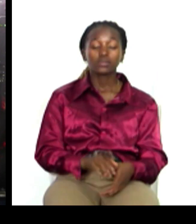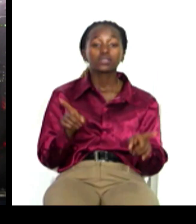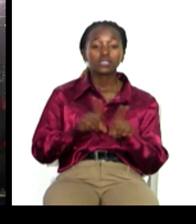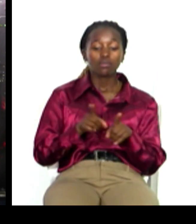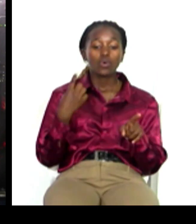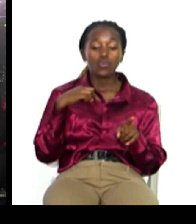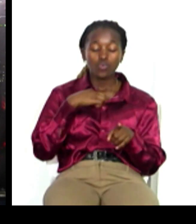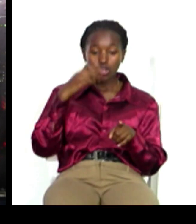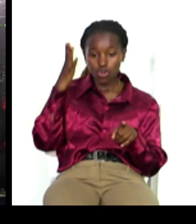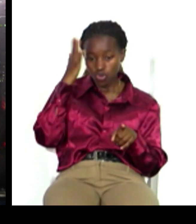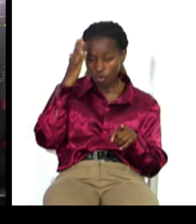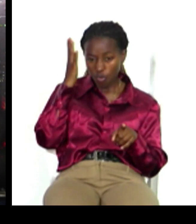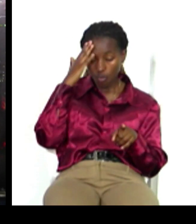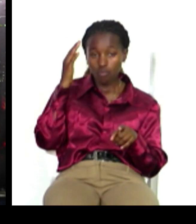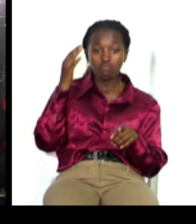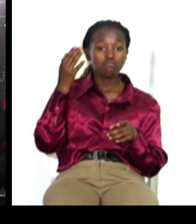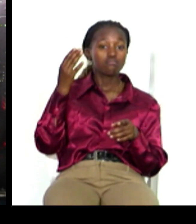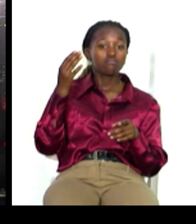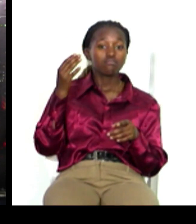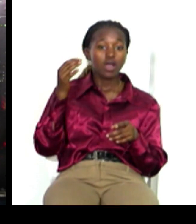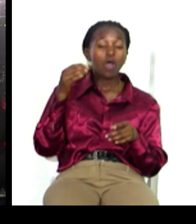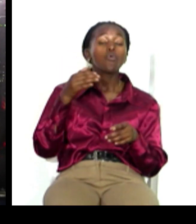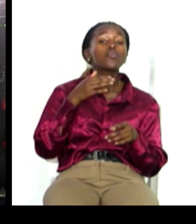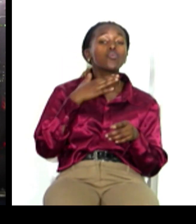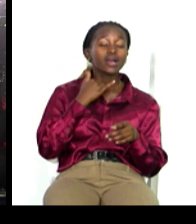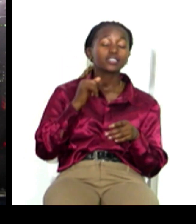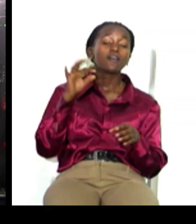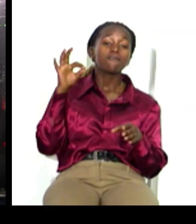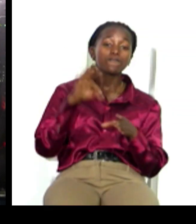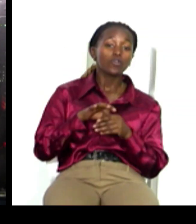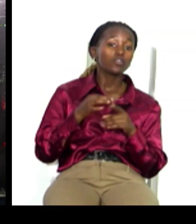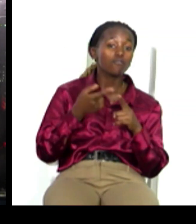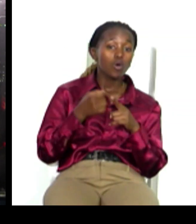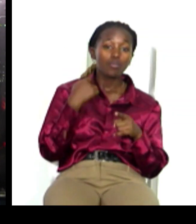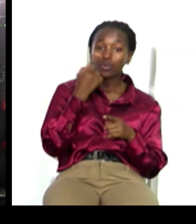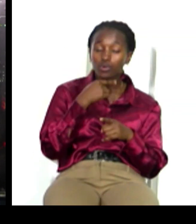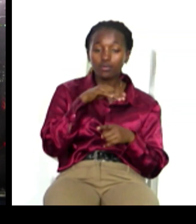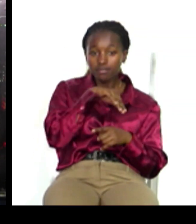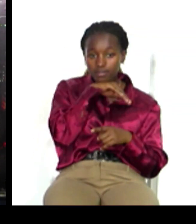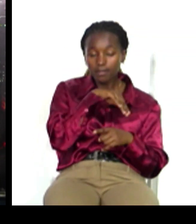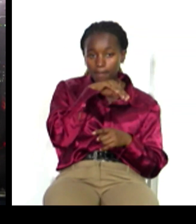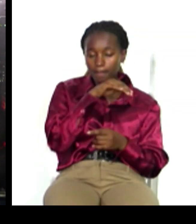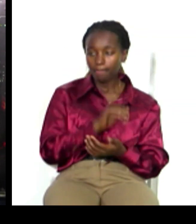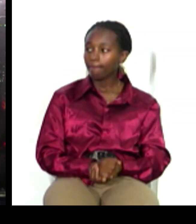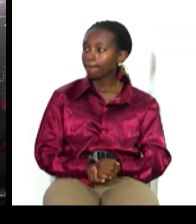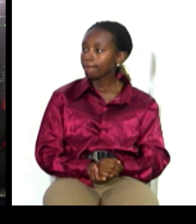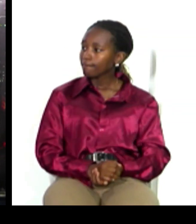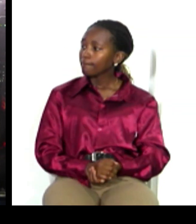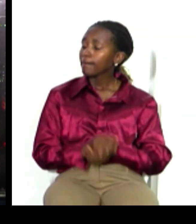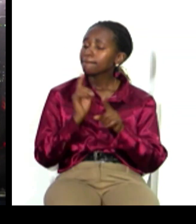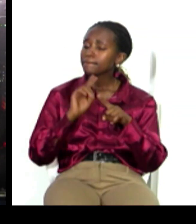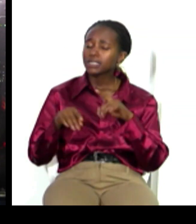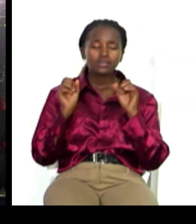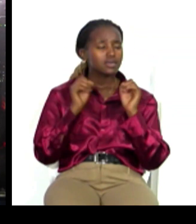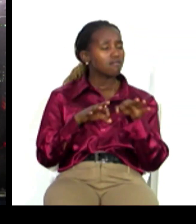2027 election depends on Raila Amolo Odinga. Now, in a state of a constitutional crisis,